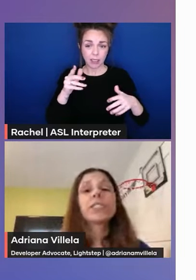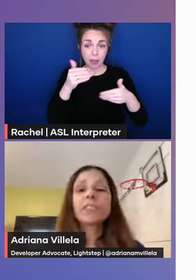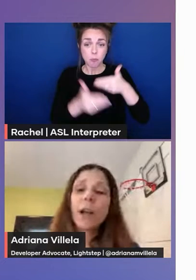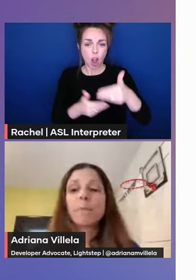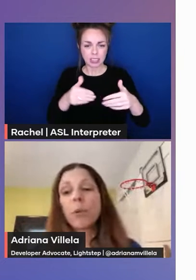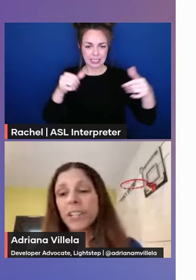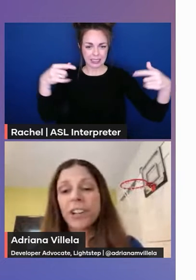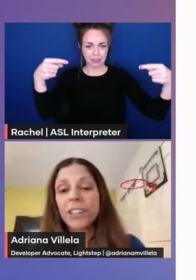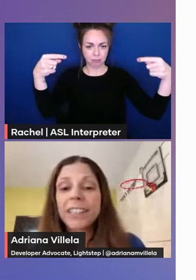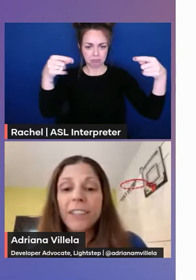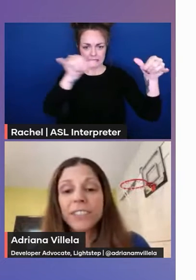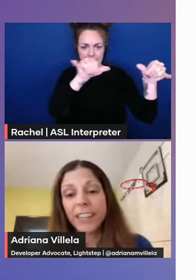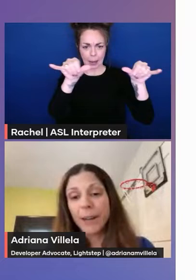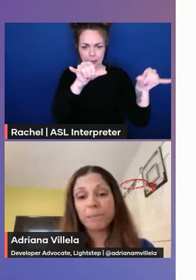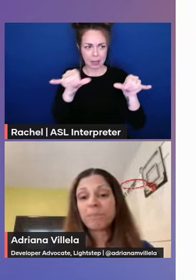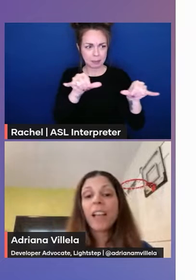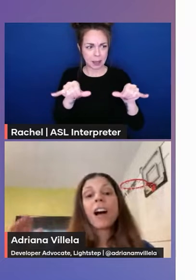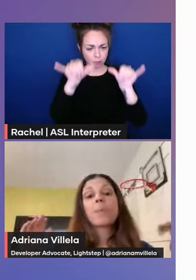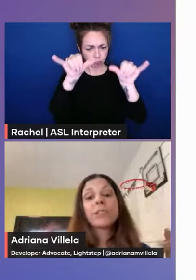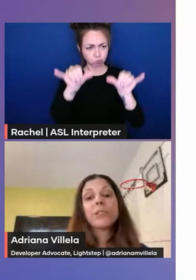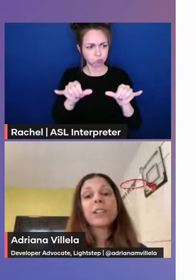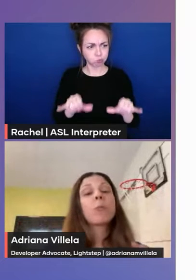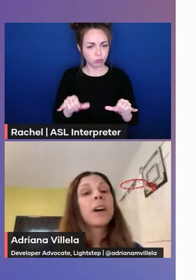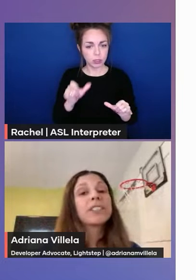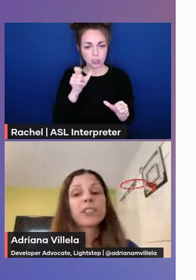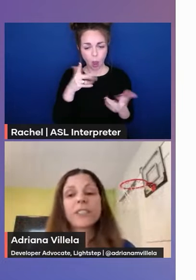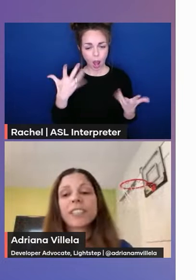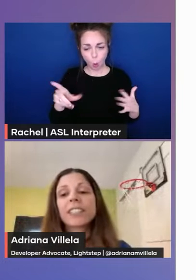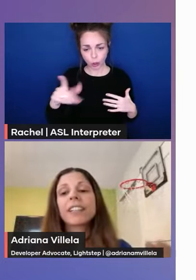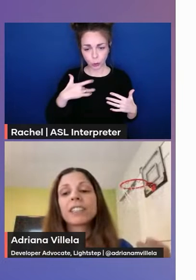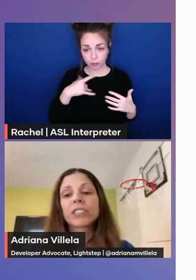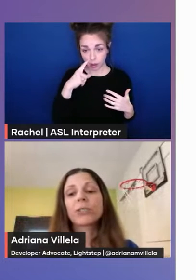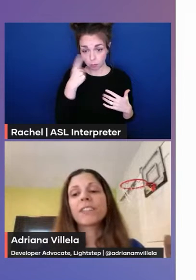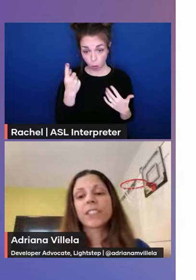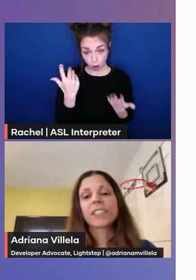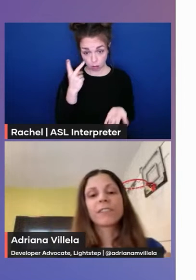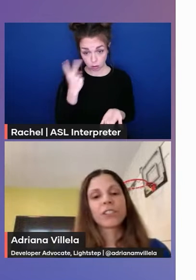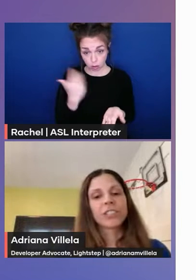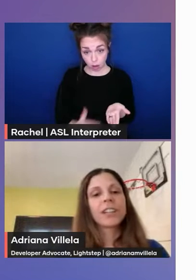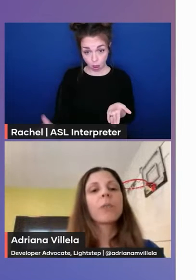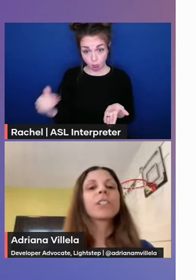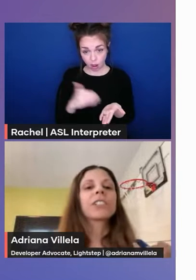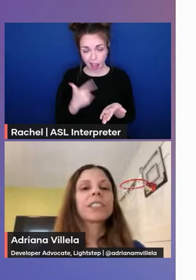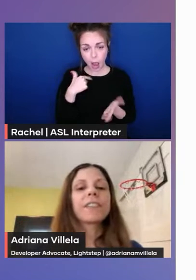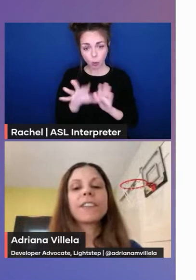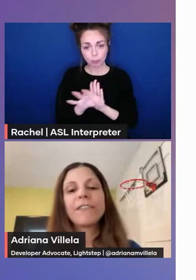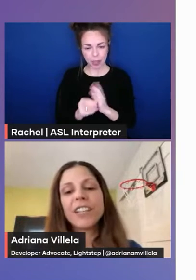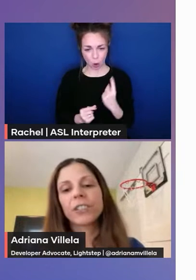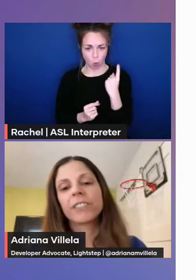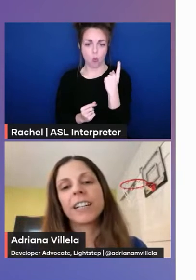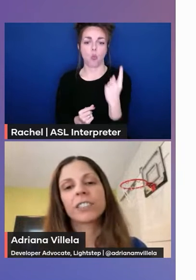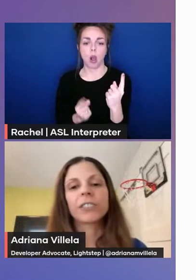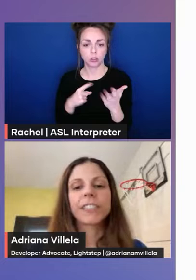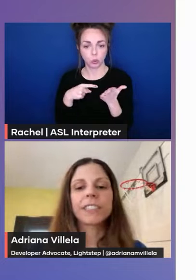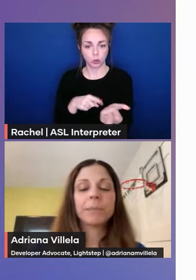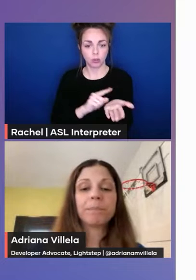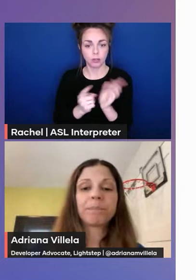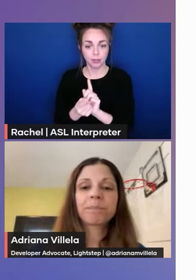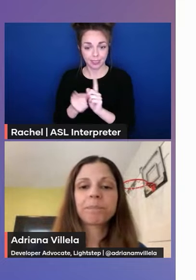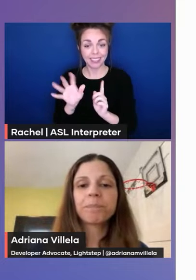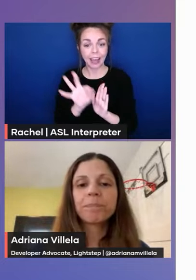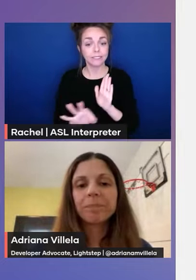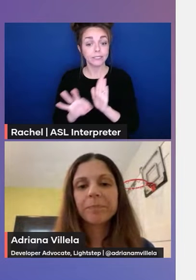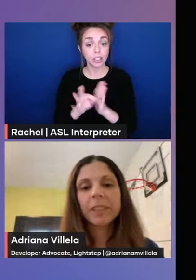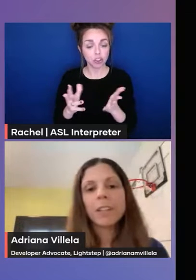in the interest of not boring y'all to death today, I'll be choosing one service to illustrate this conversion, which is the feature flag service.